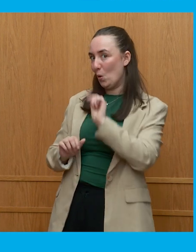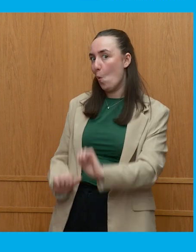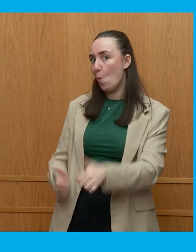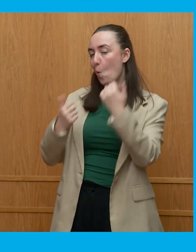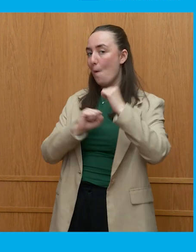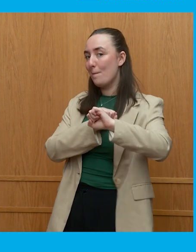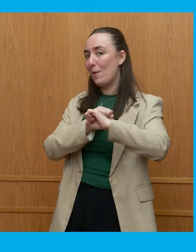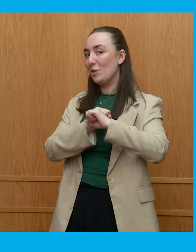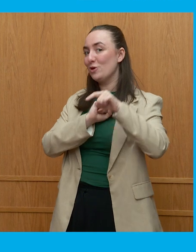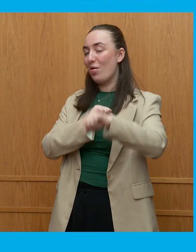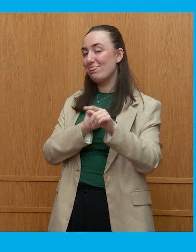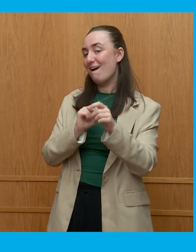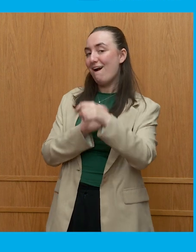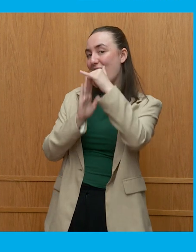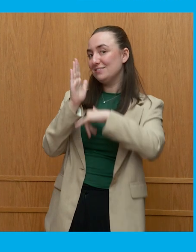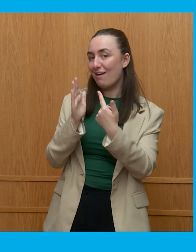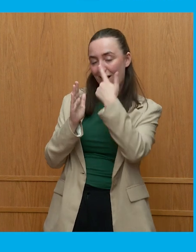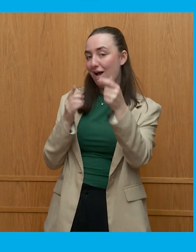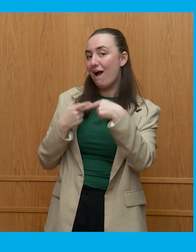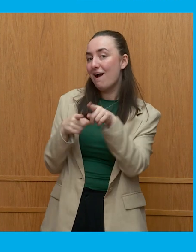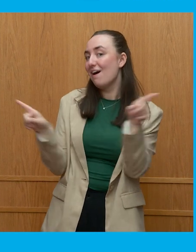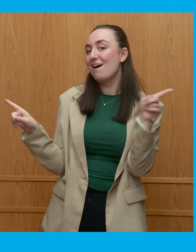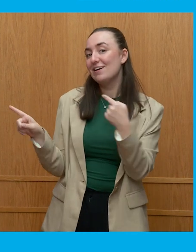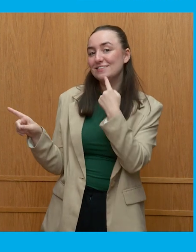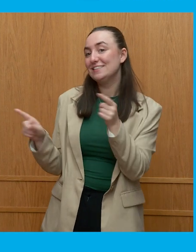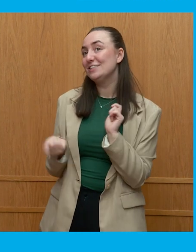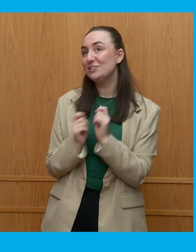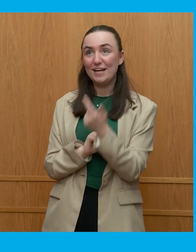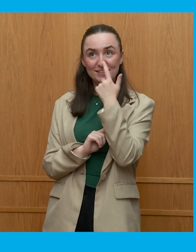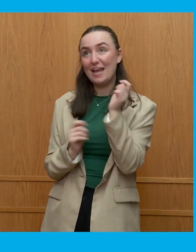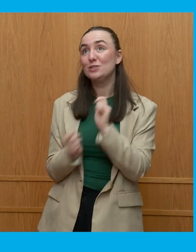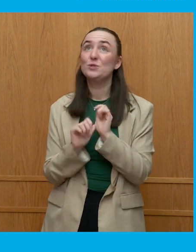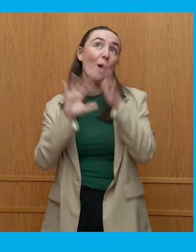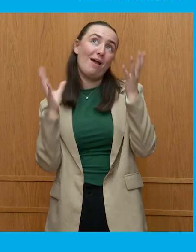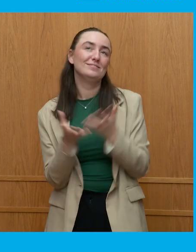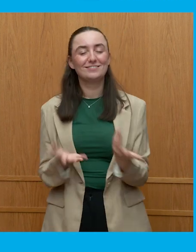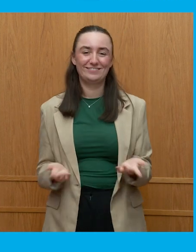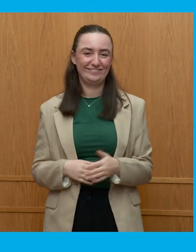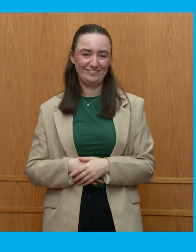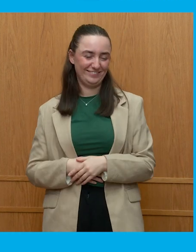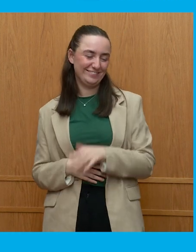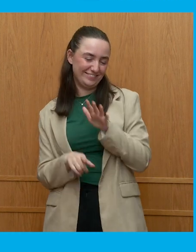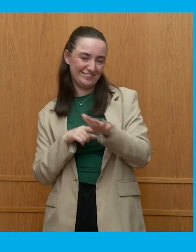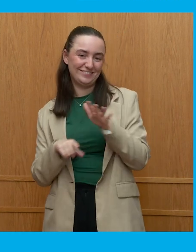about. Because if we can change it, we can change them. Yes. So.